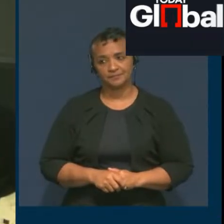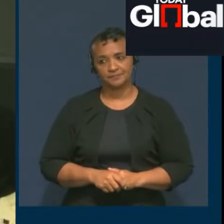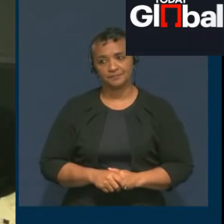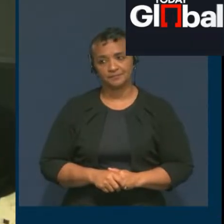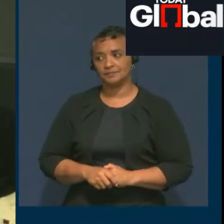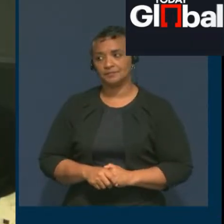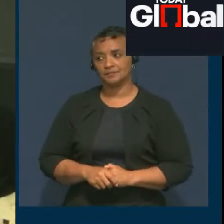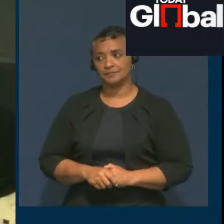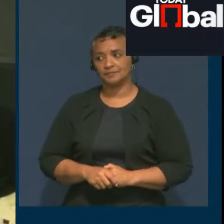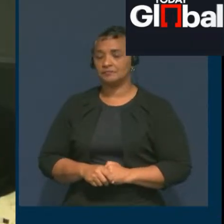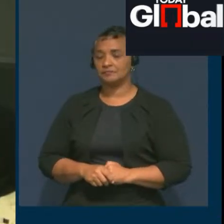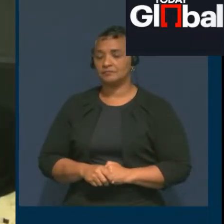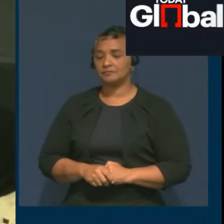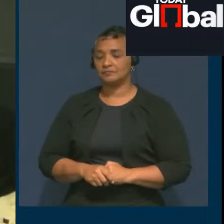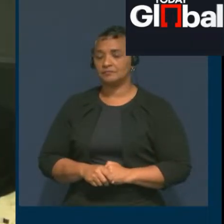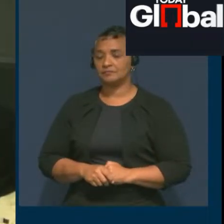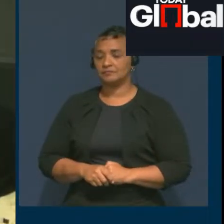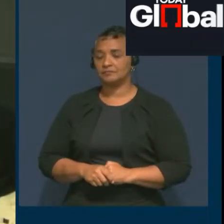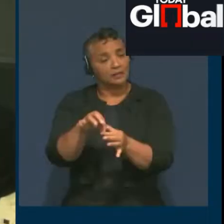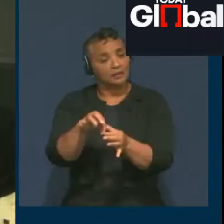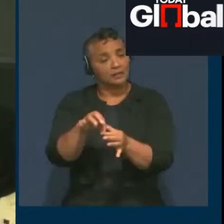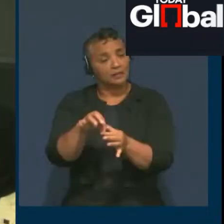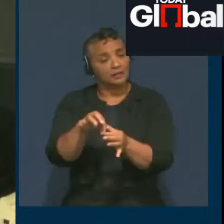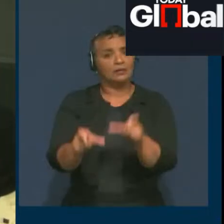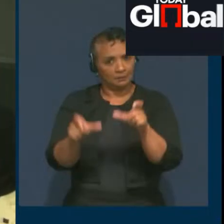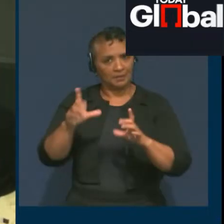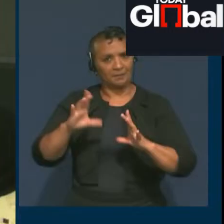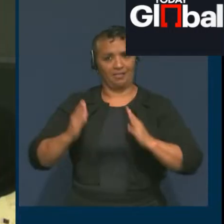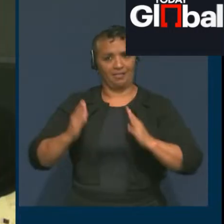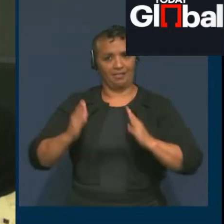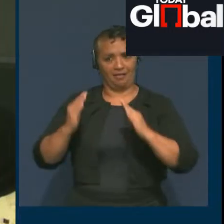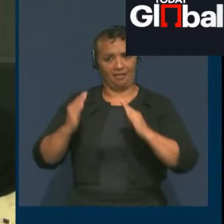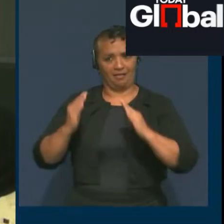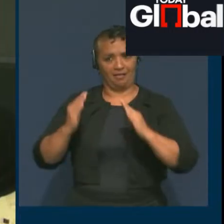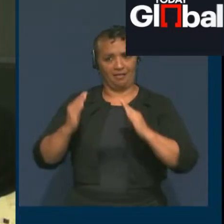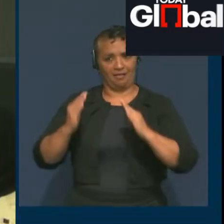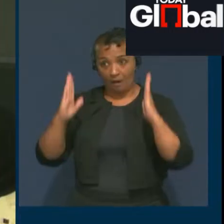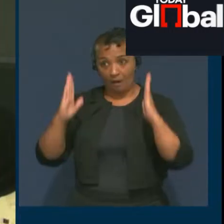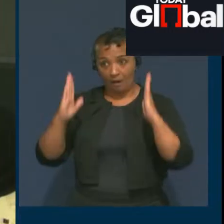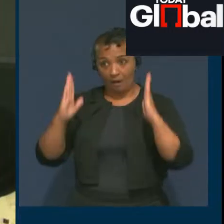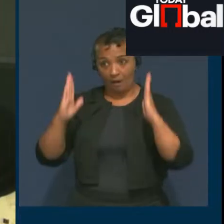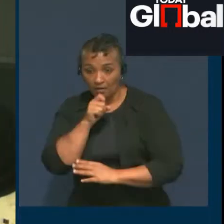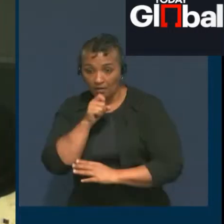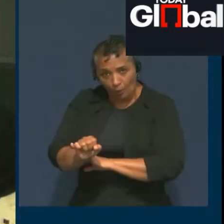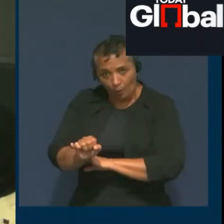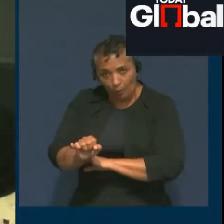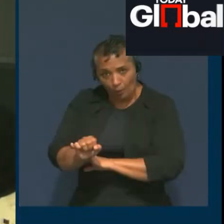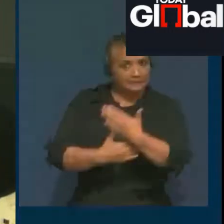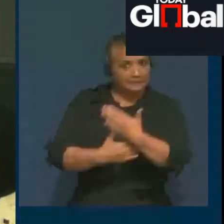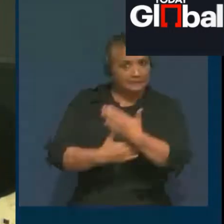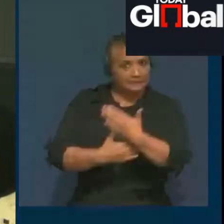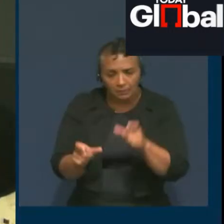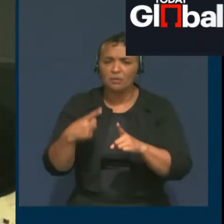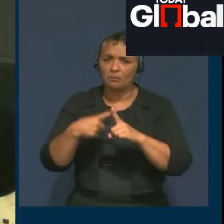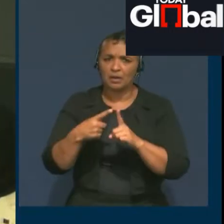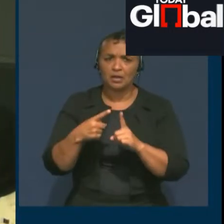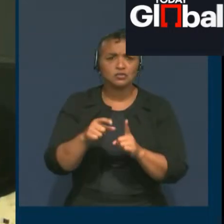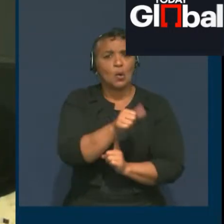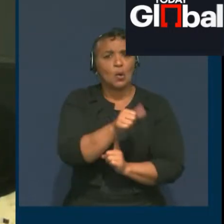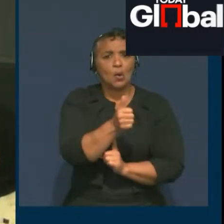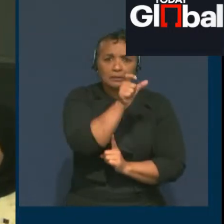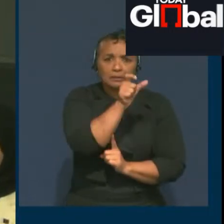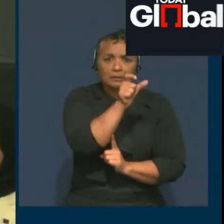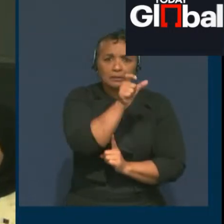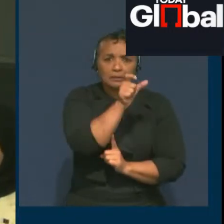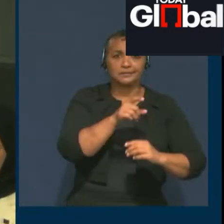Qataris or citizens and persons with disabilities, as well as to non-Qataris. When it comes to ensuring that our